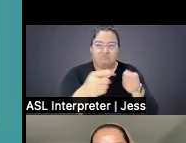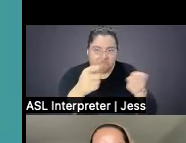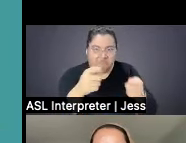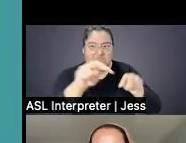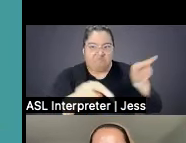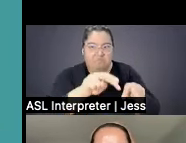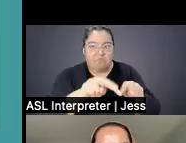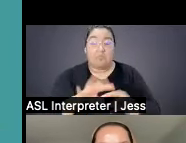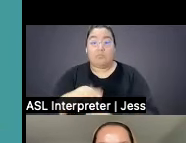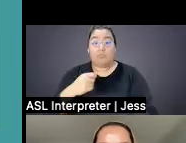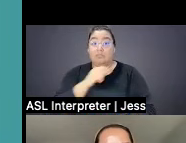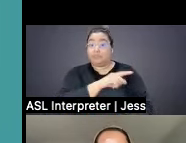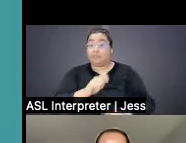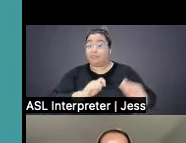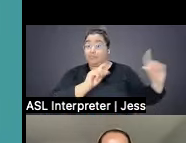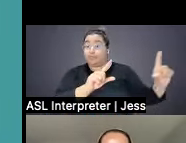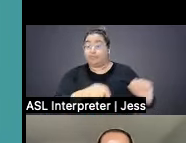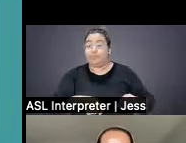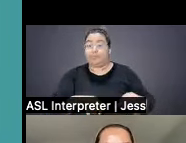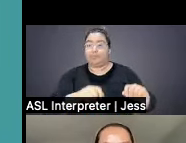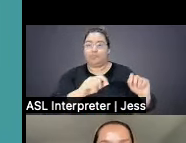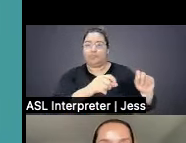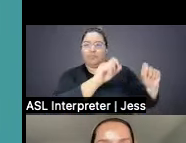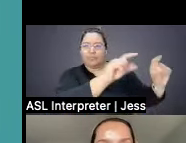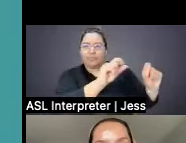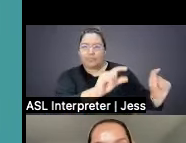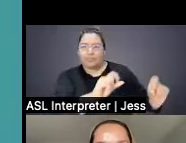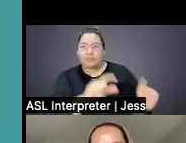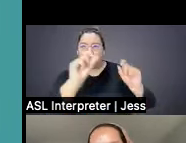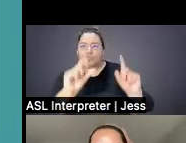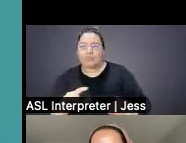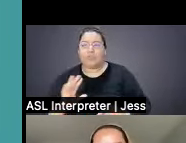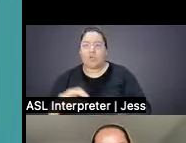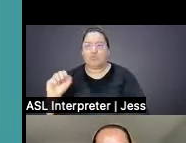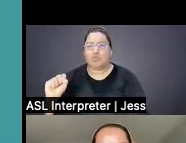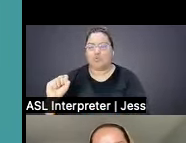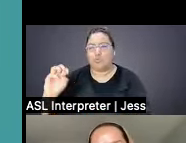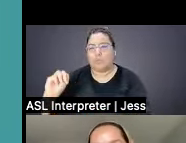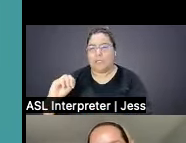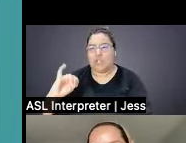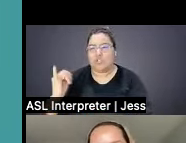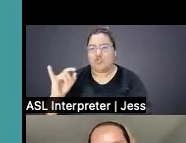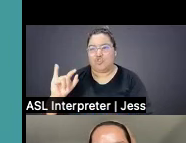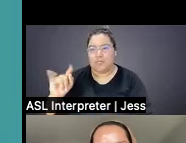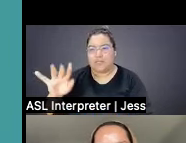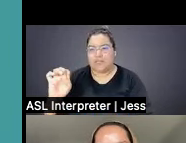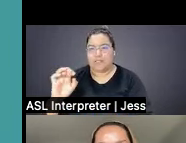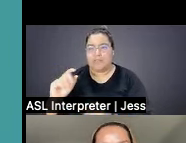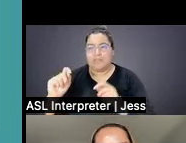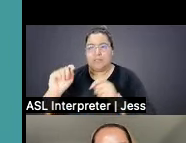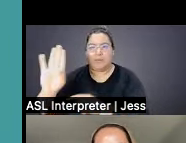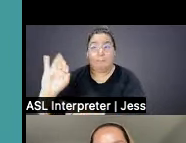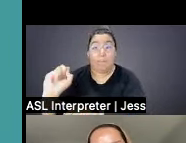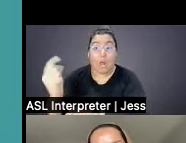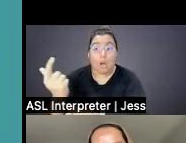different publications, including our MediaJustice blog, related to our fight to regulate big tech platforms. Before